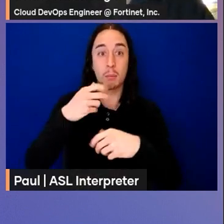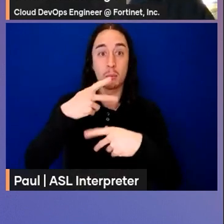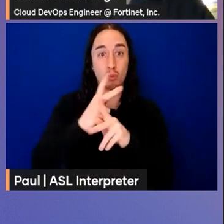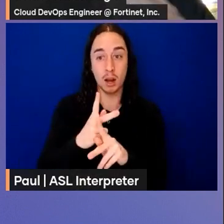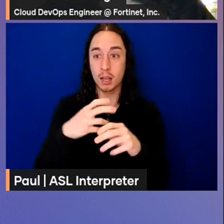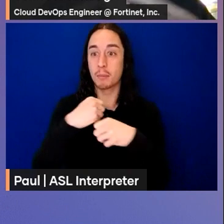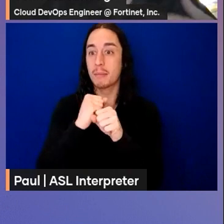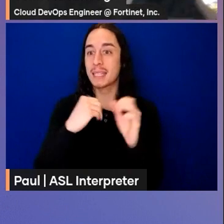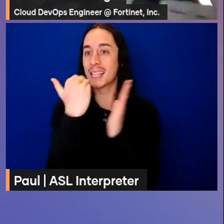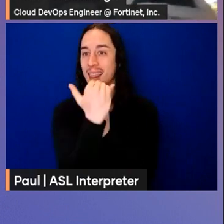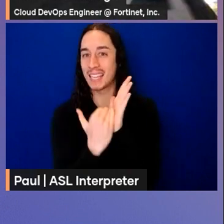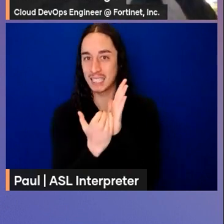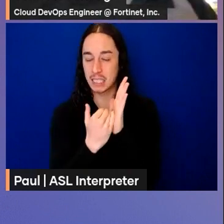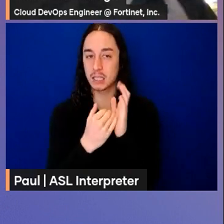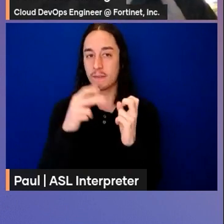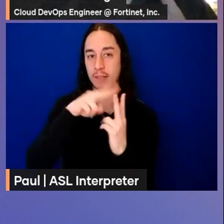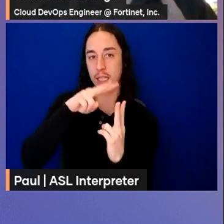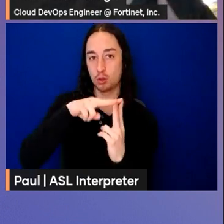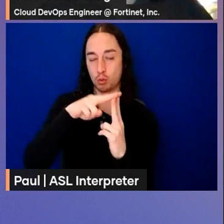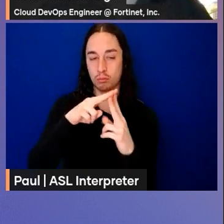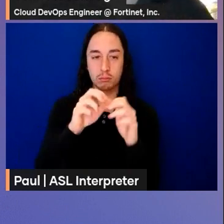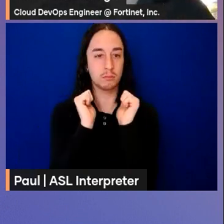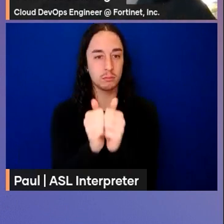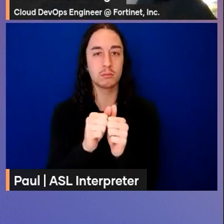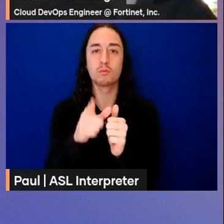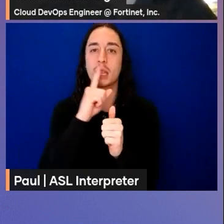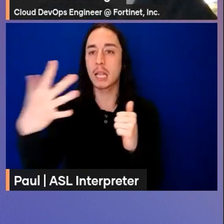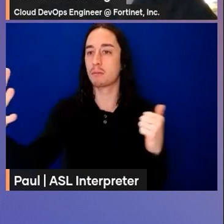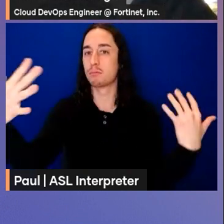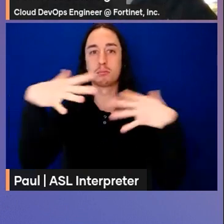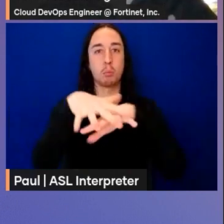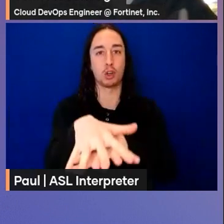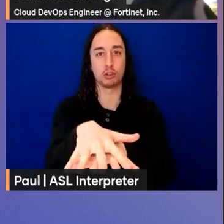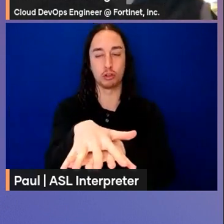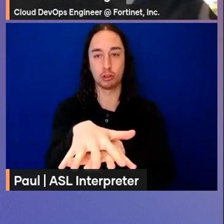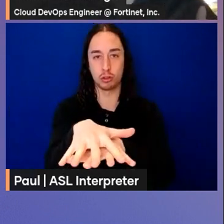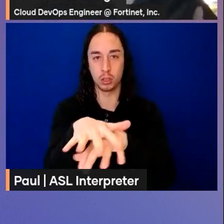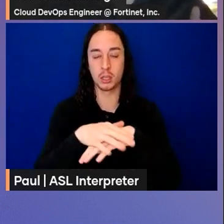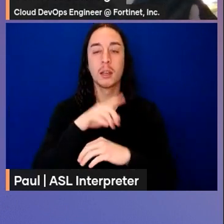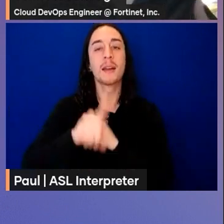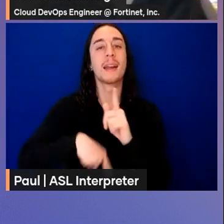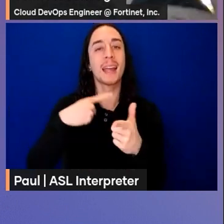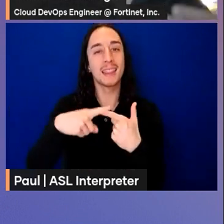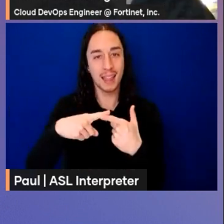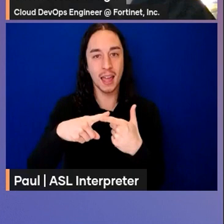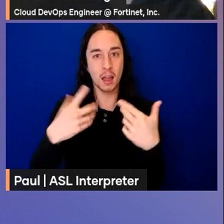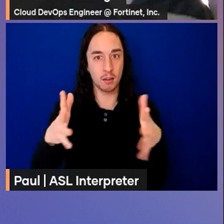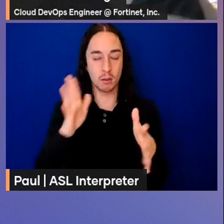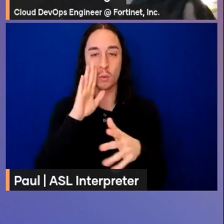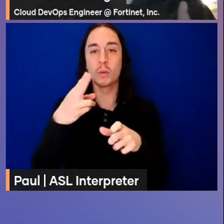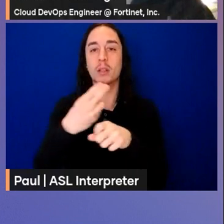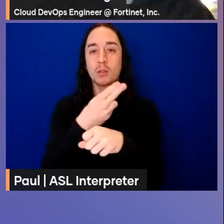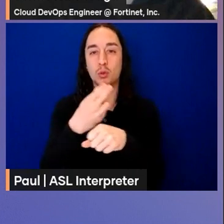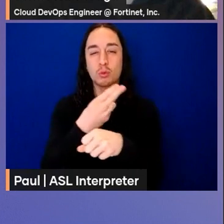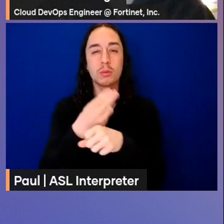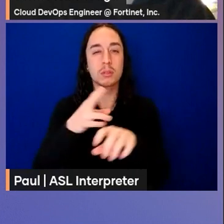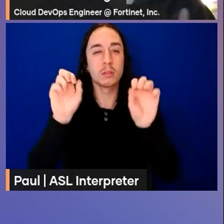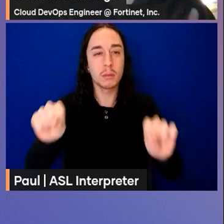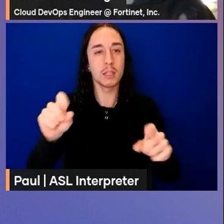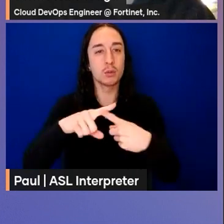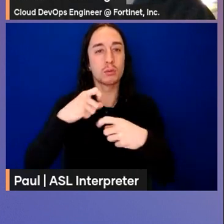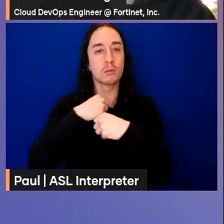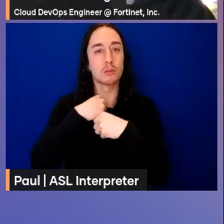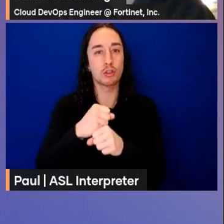components together, sort of merged together. And then I use the ability to create an object